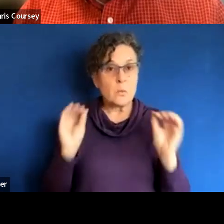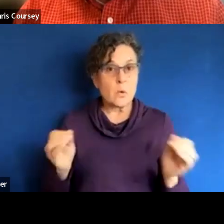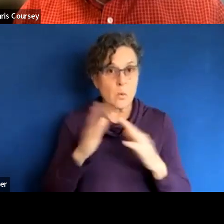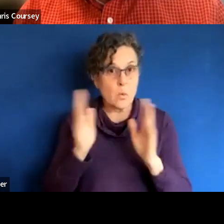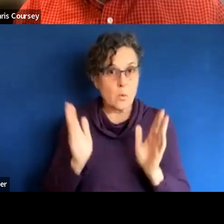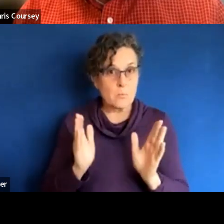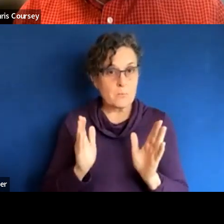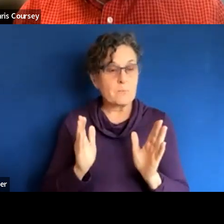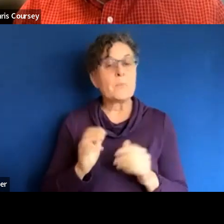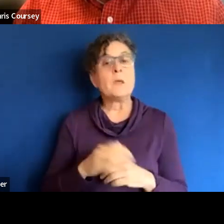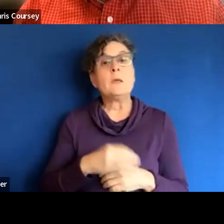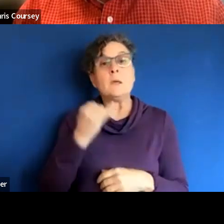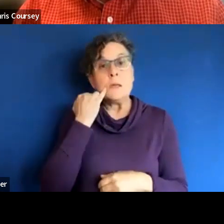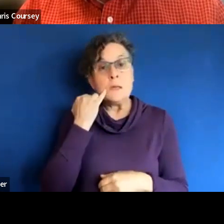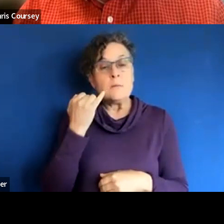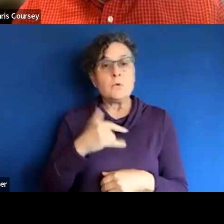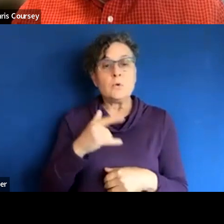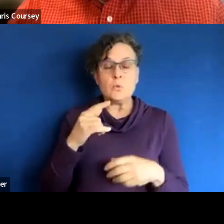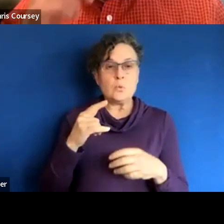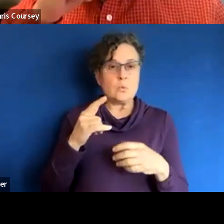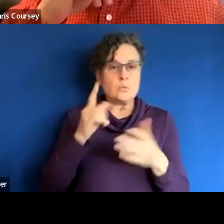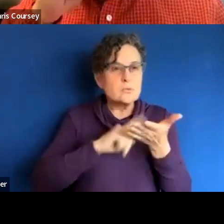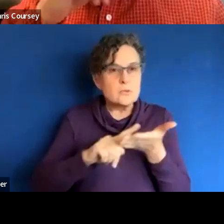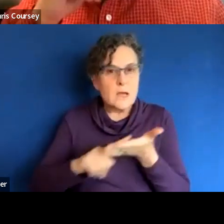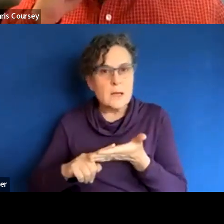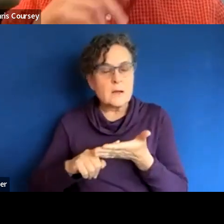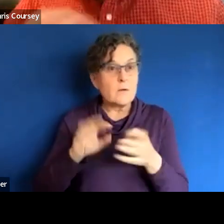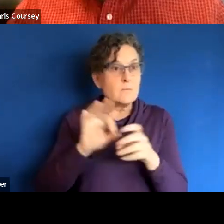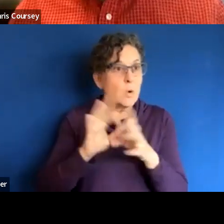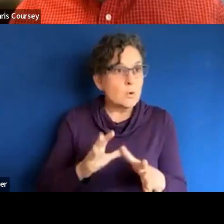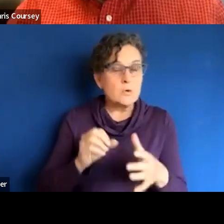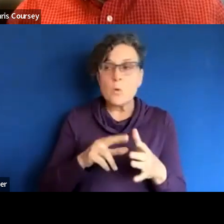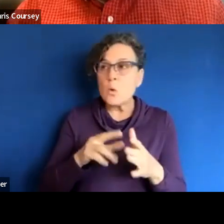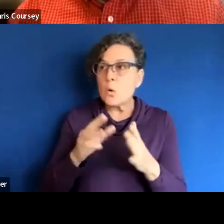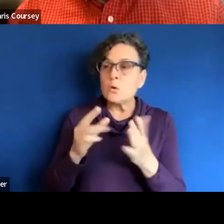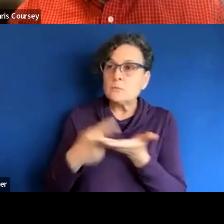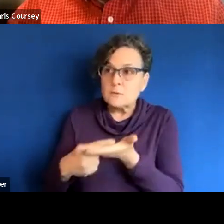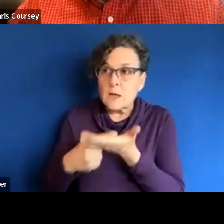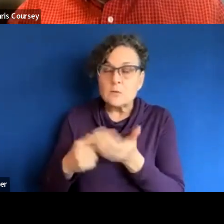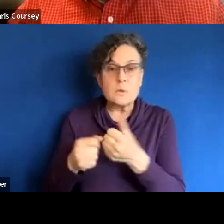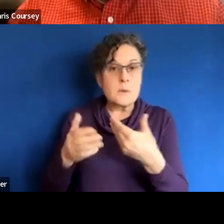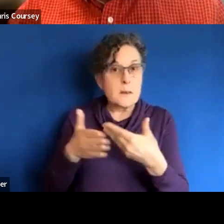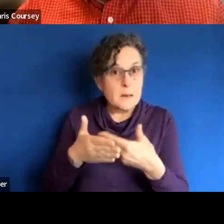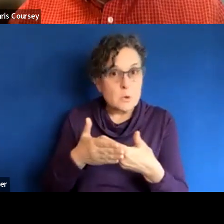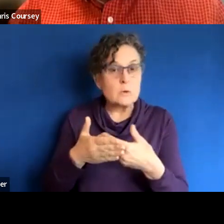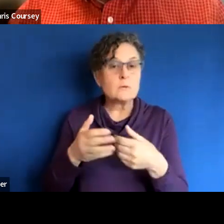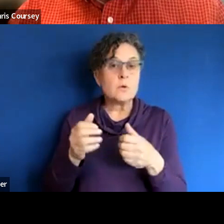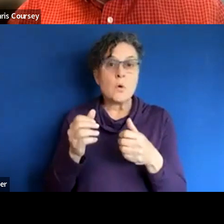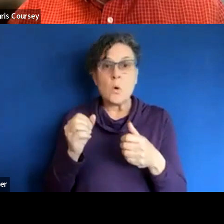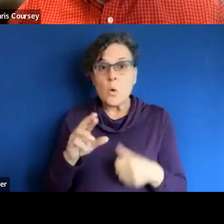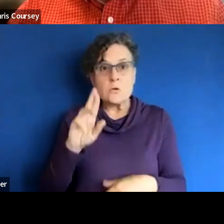for constituents, how we manage it, for those of us, not even as constituents, but your neighbors, as supervisors, live in these